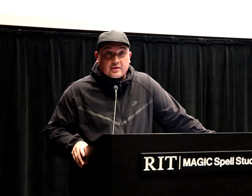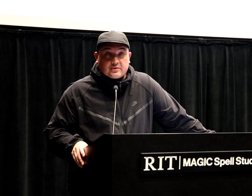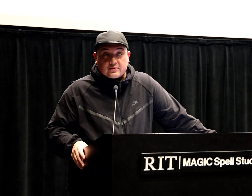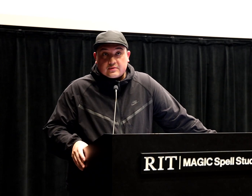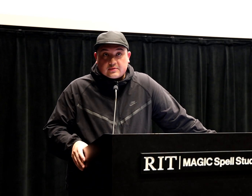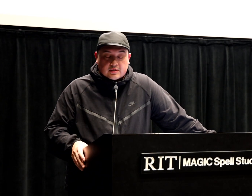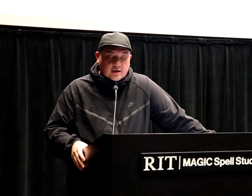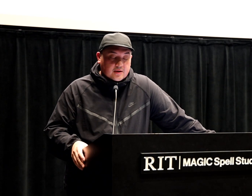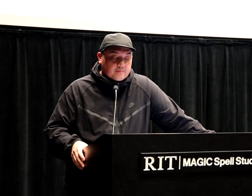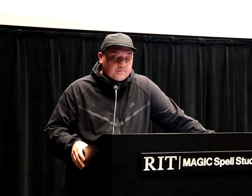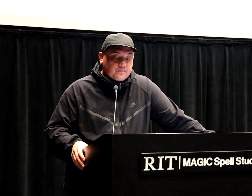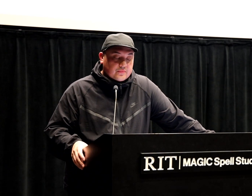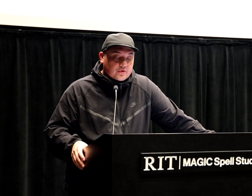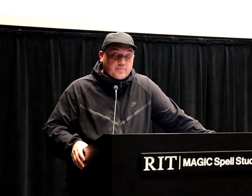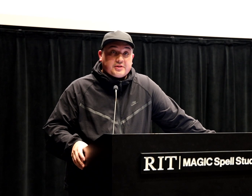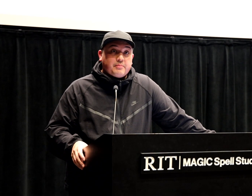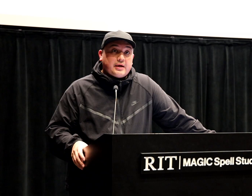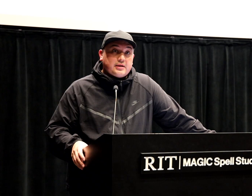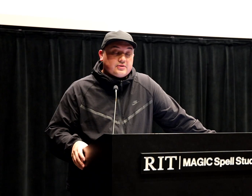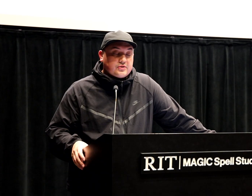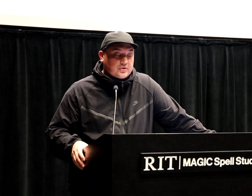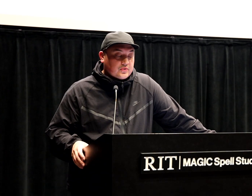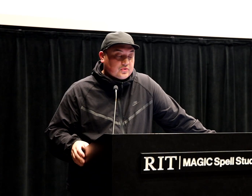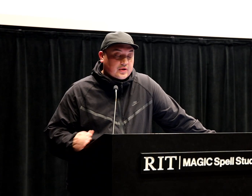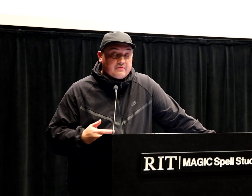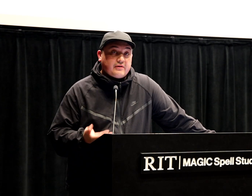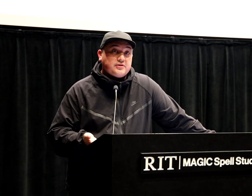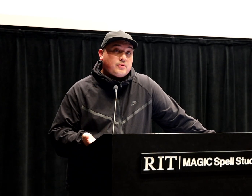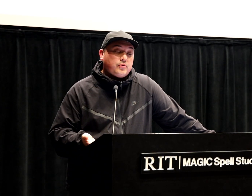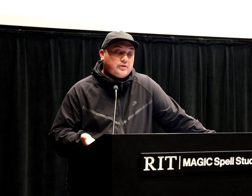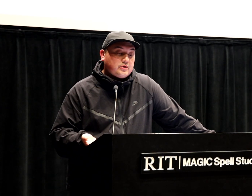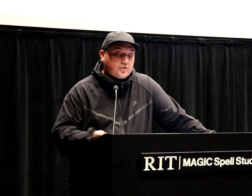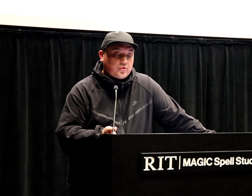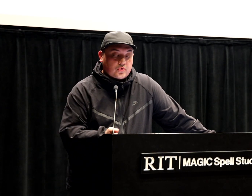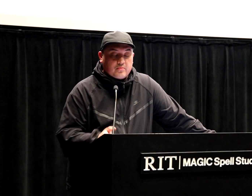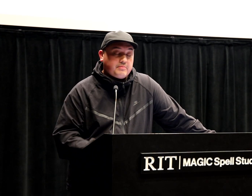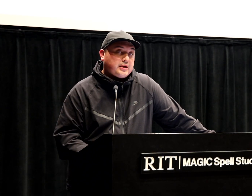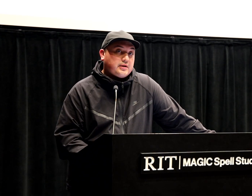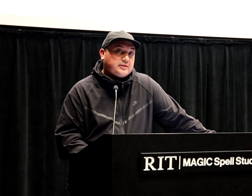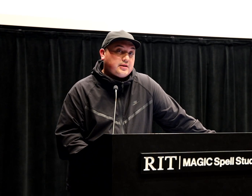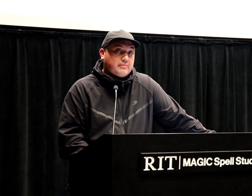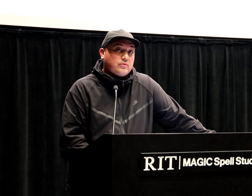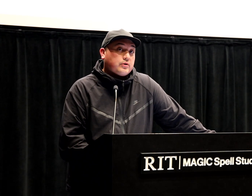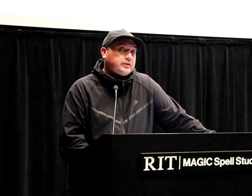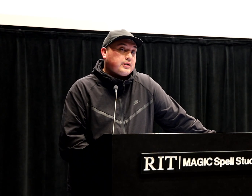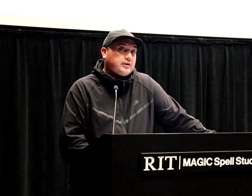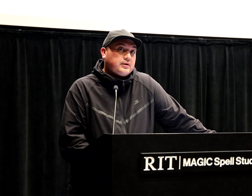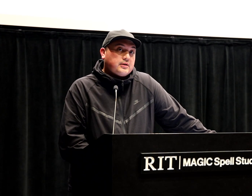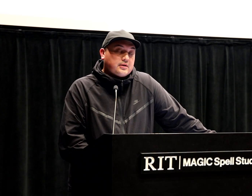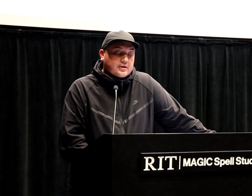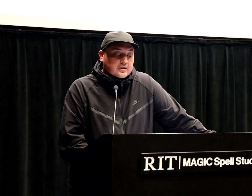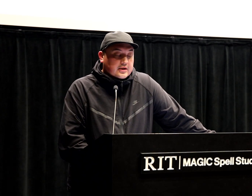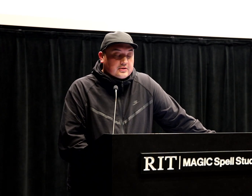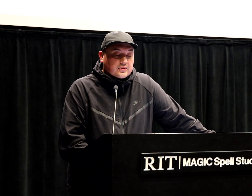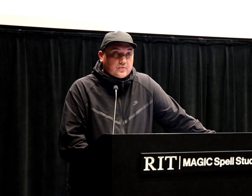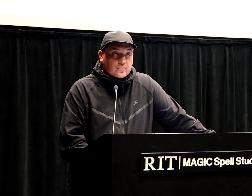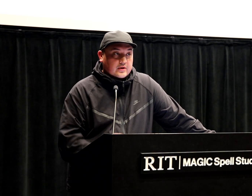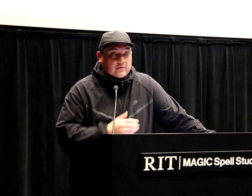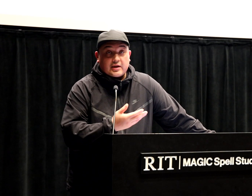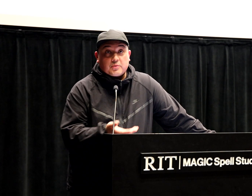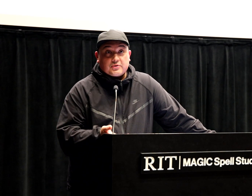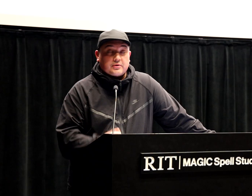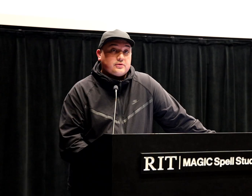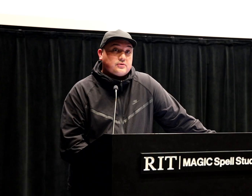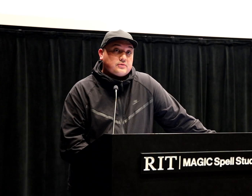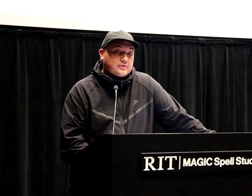1,000 applicants. Your best bet is to try to find someone who you might be connected that might work there, right? So